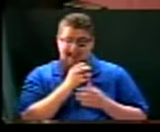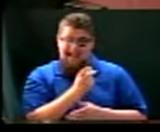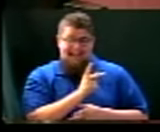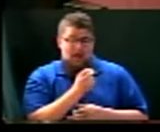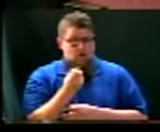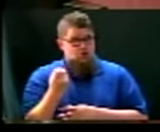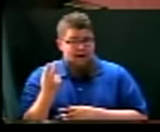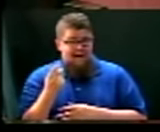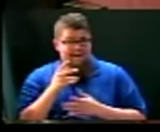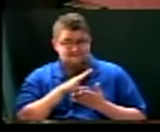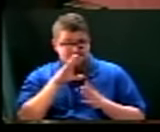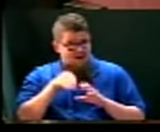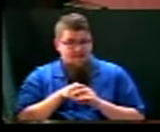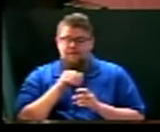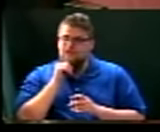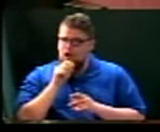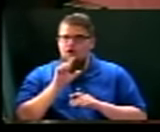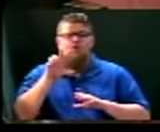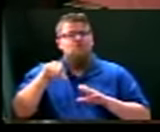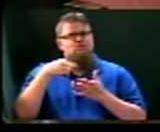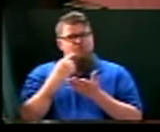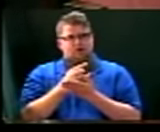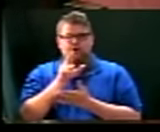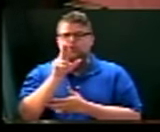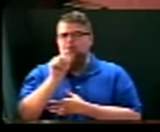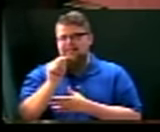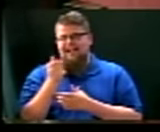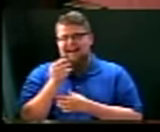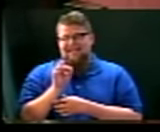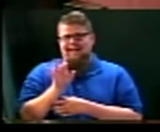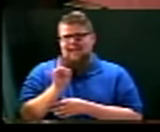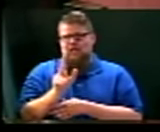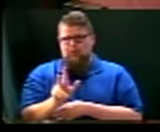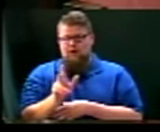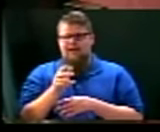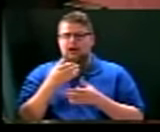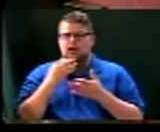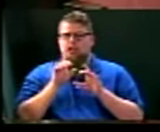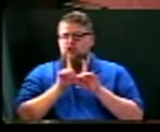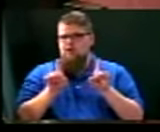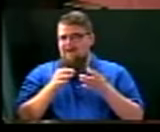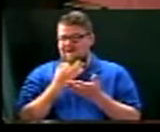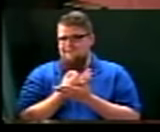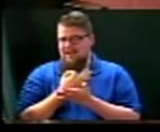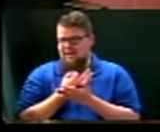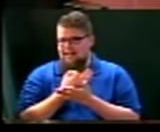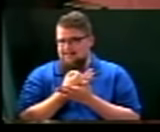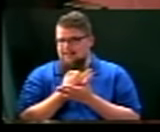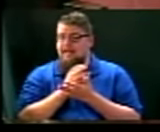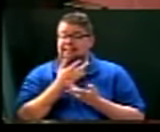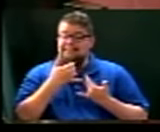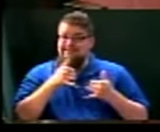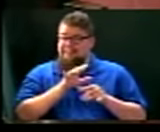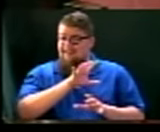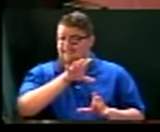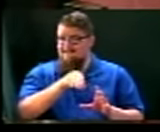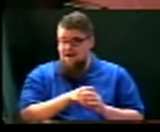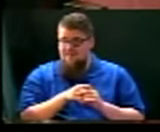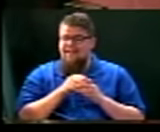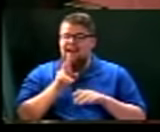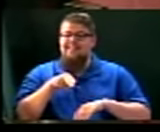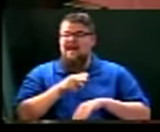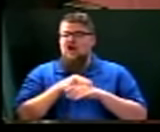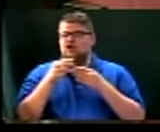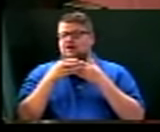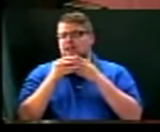graduated from the University of Tennessee in 1983 with a degree in finance and is still involved with the National Leadership